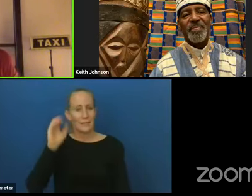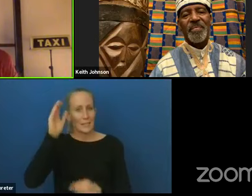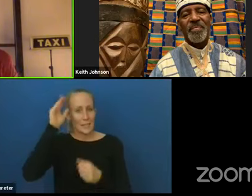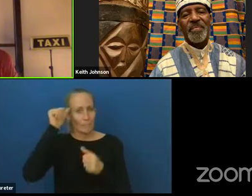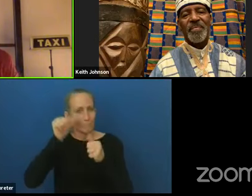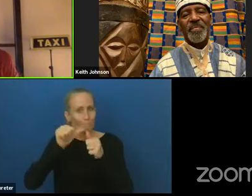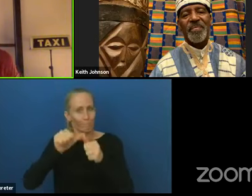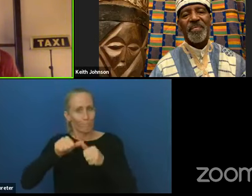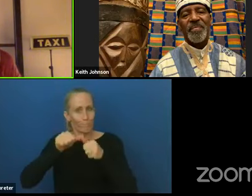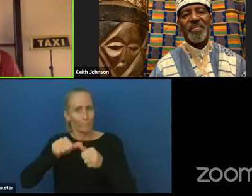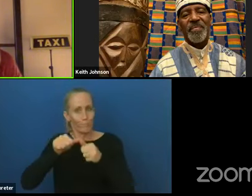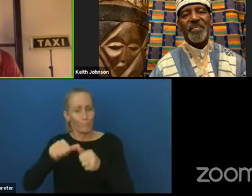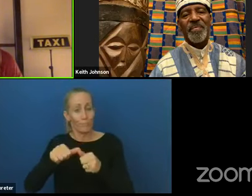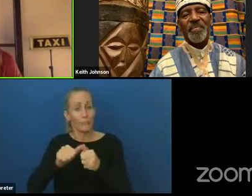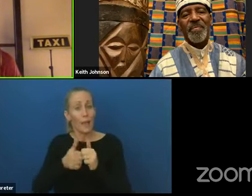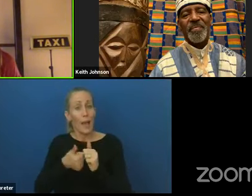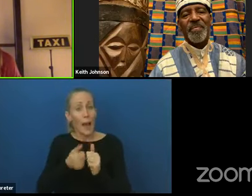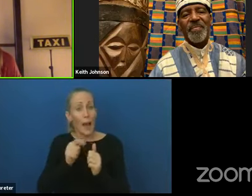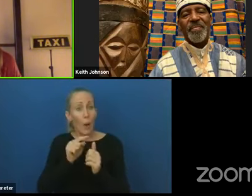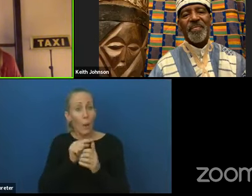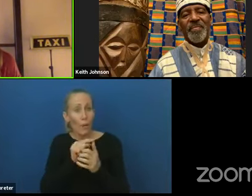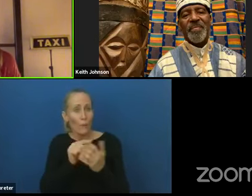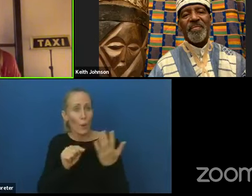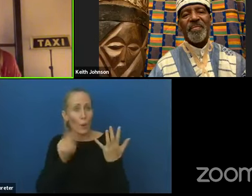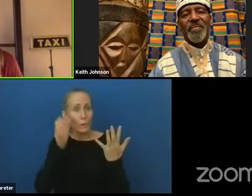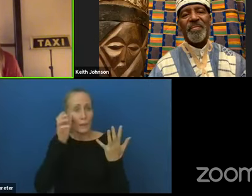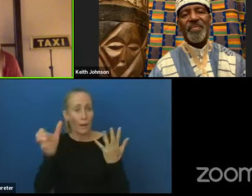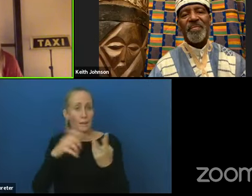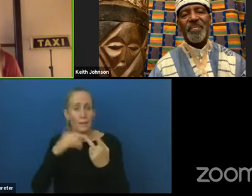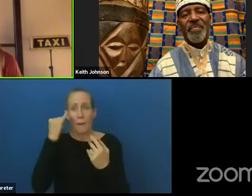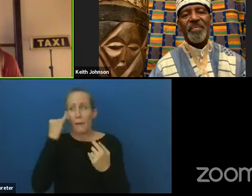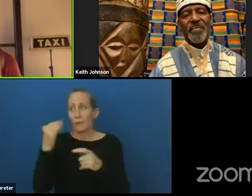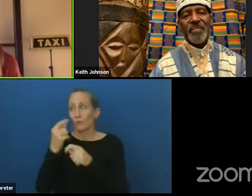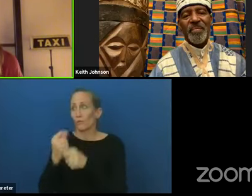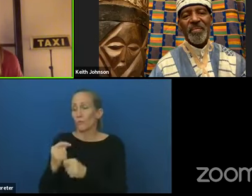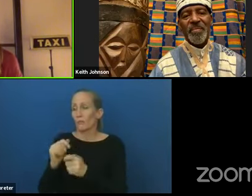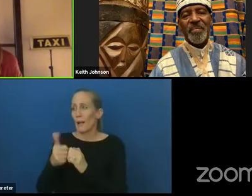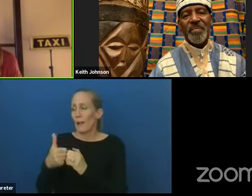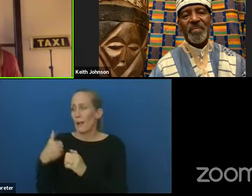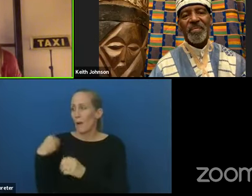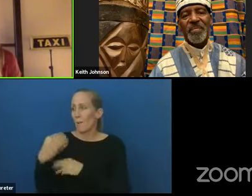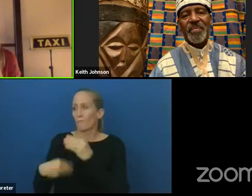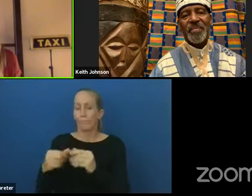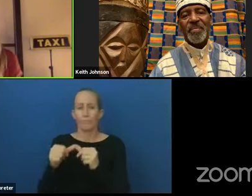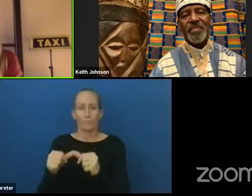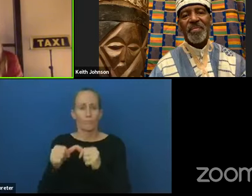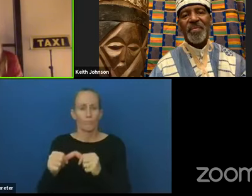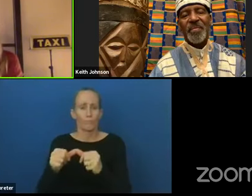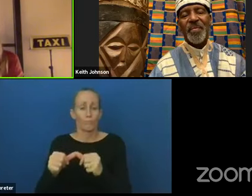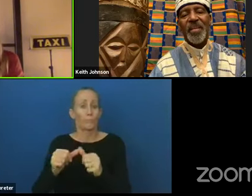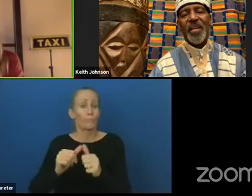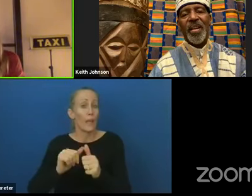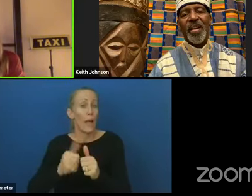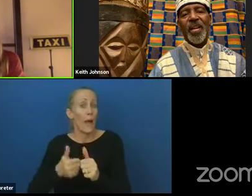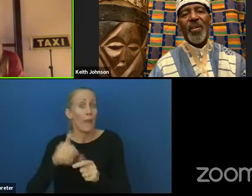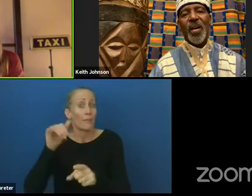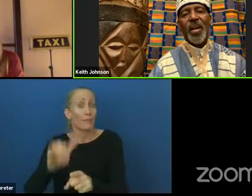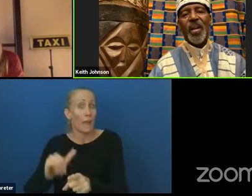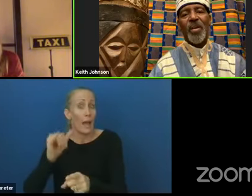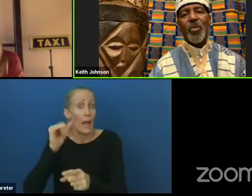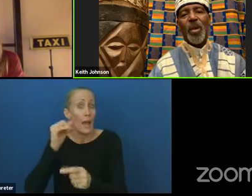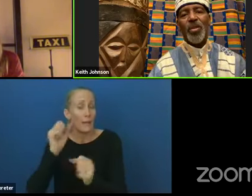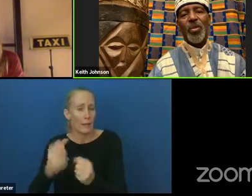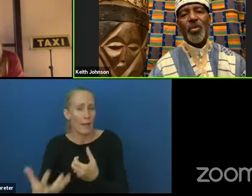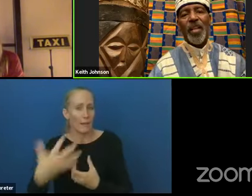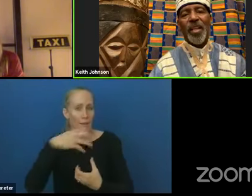kept alive and, you know, what we can learn from them about our own resiliency.